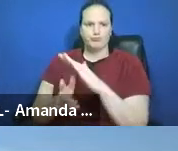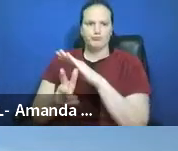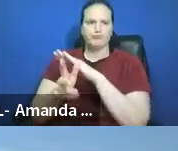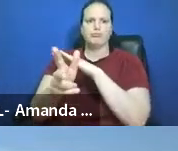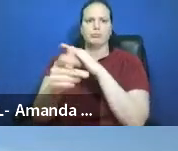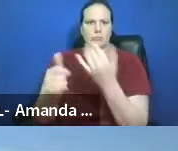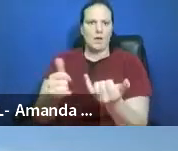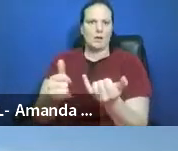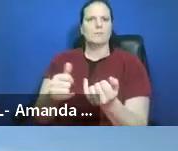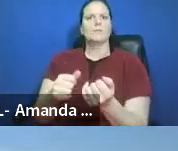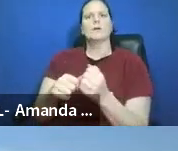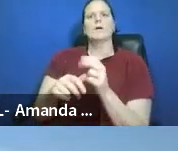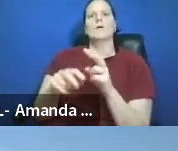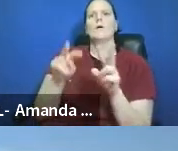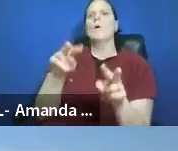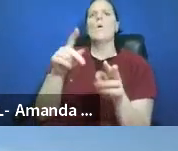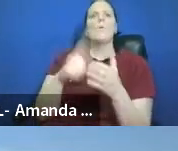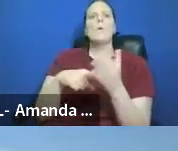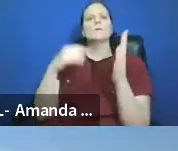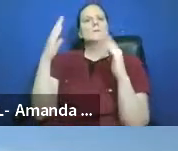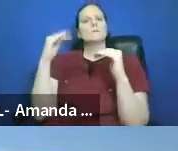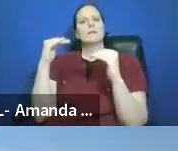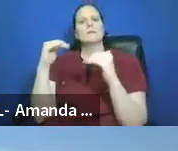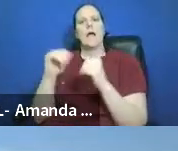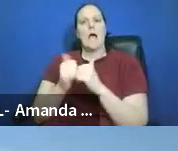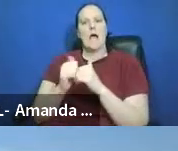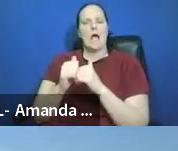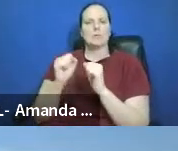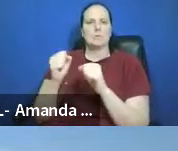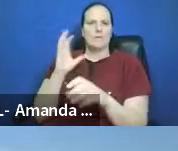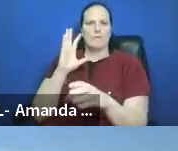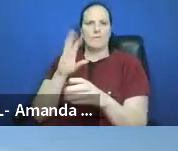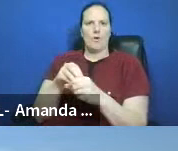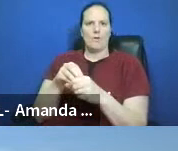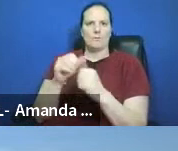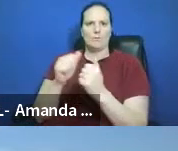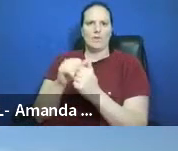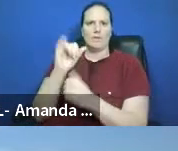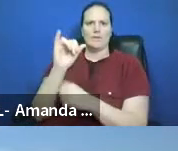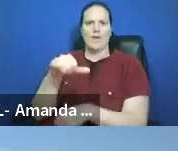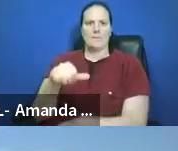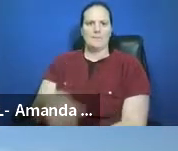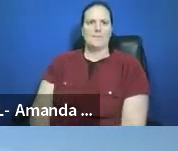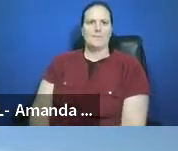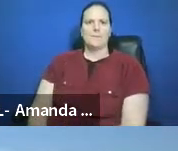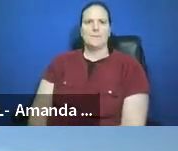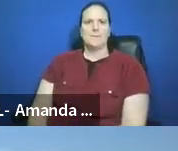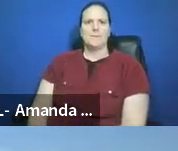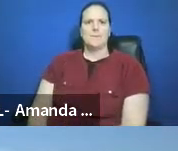forward, really what can we expect and how can we engage in these?